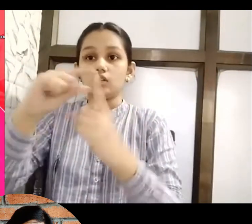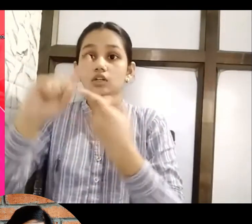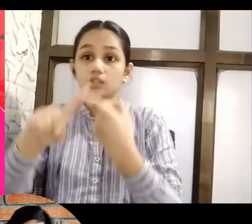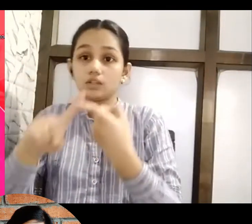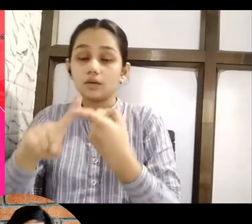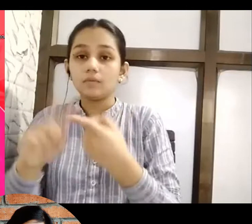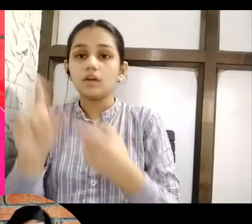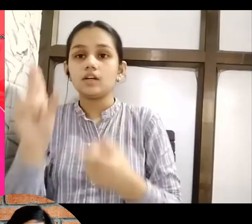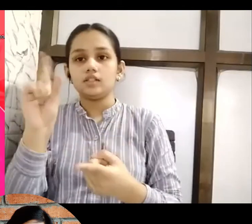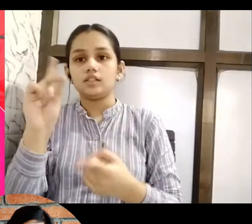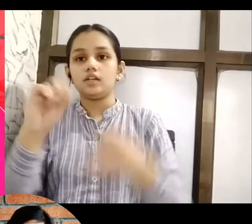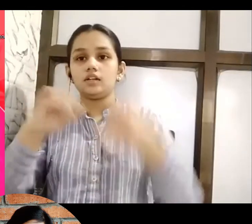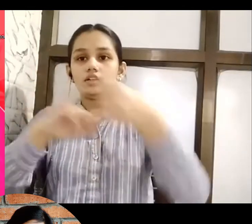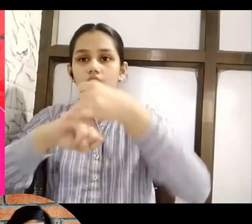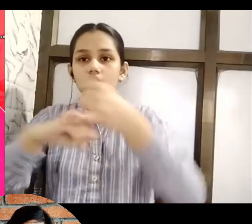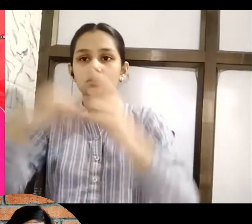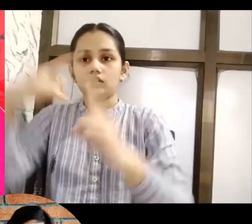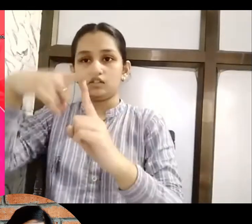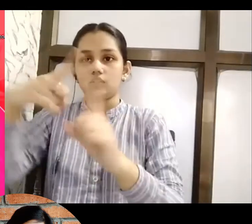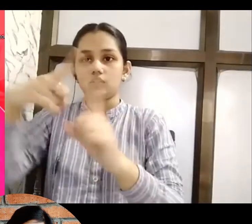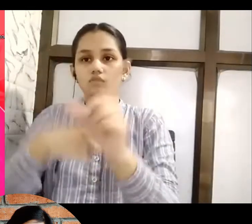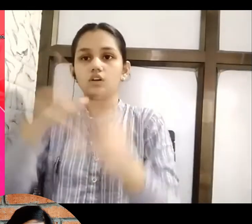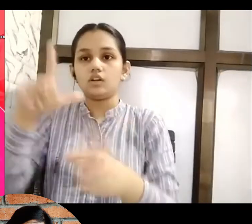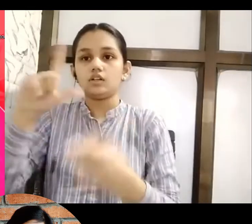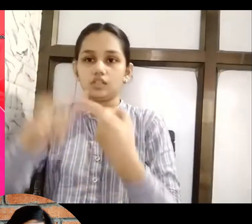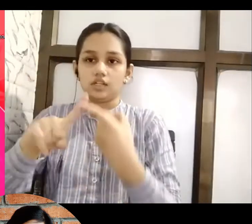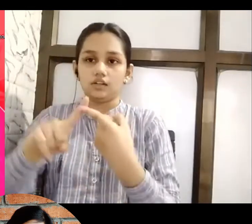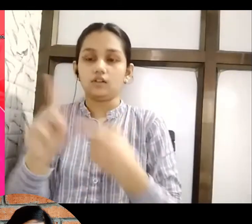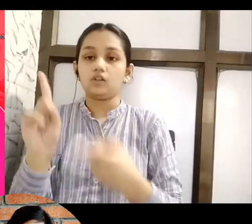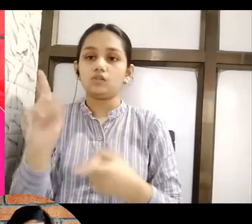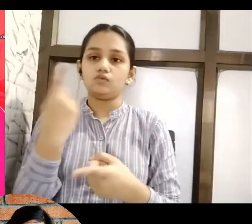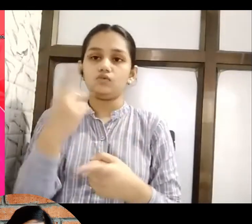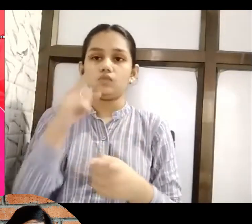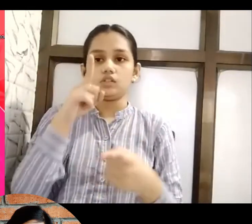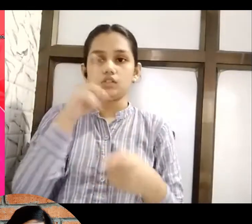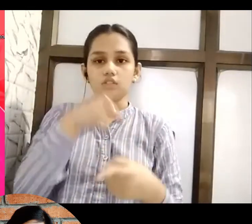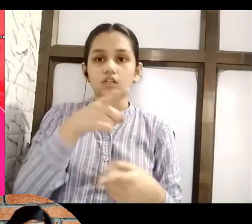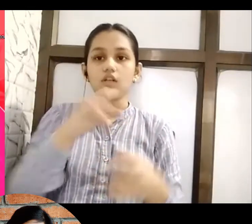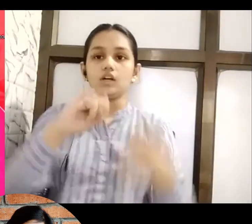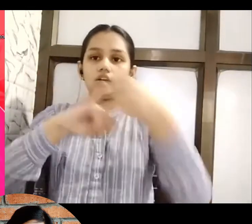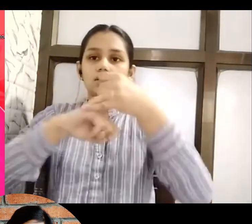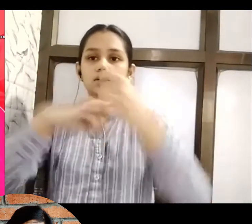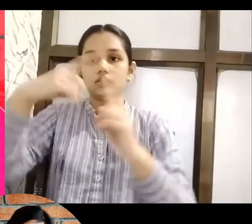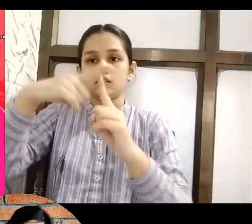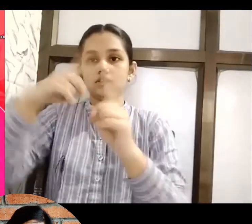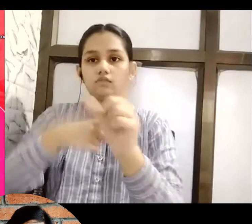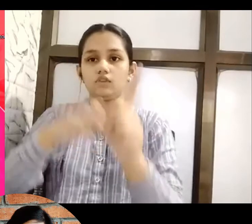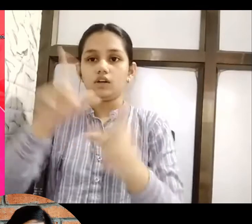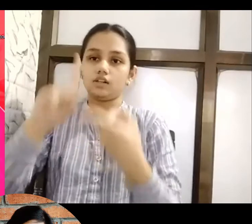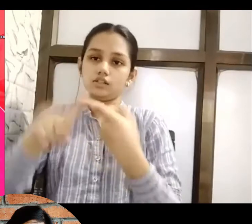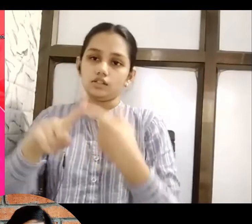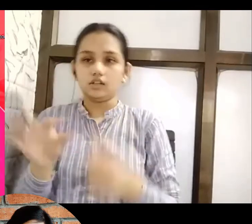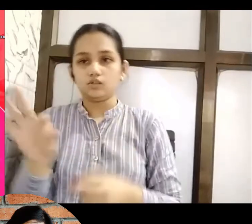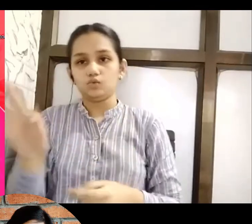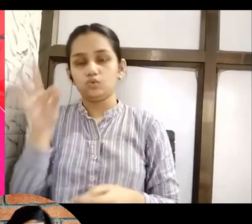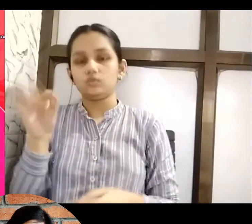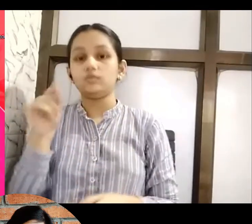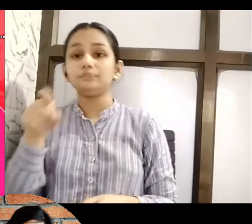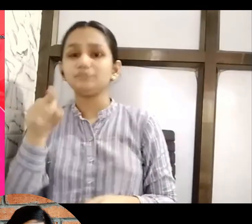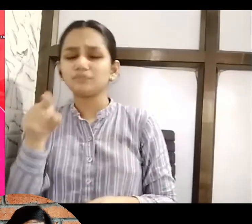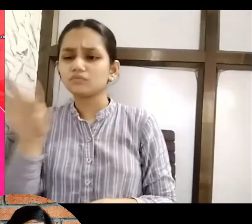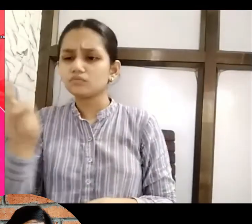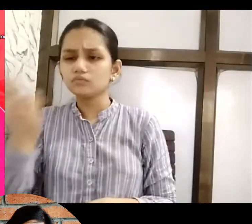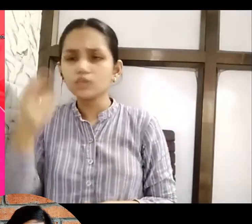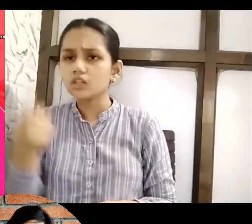effect. I will start first with the style effect. Correct? So in the style effect,